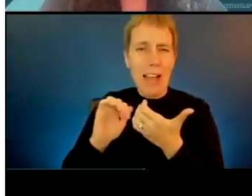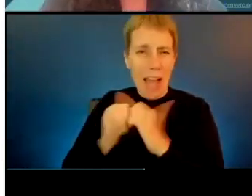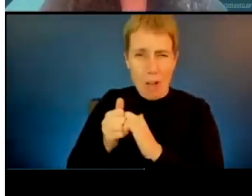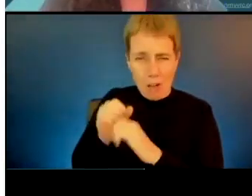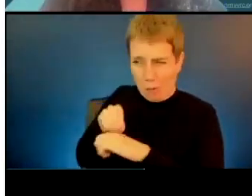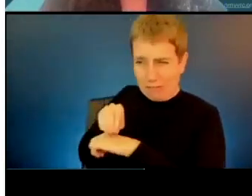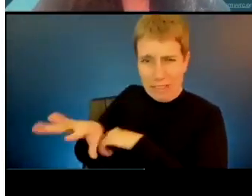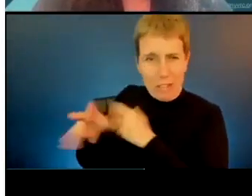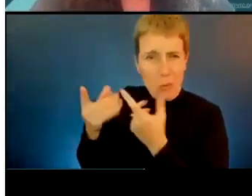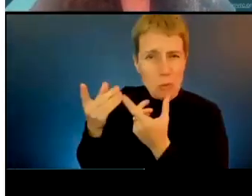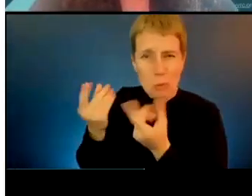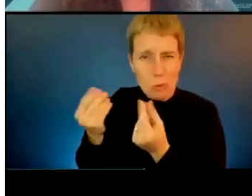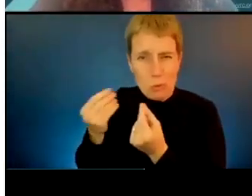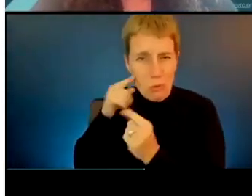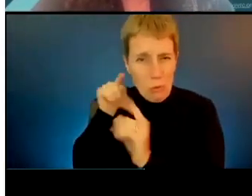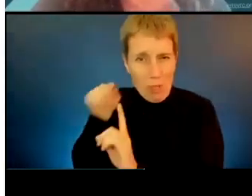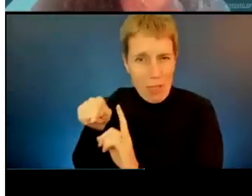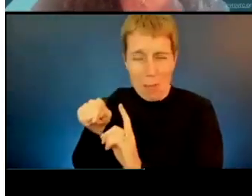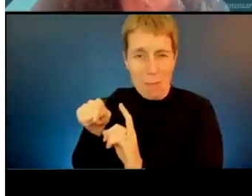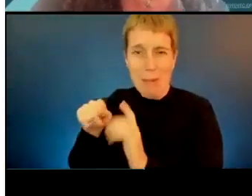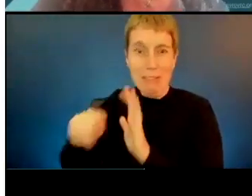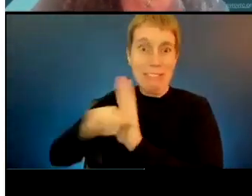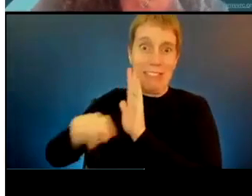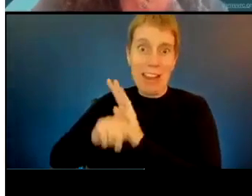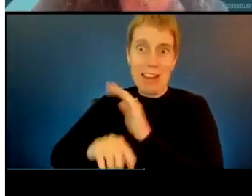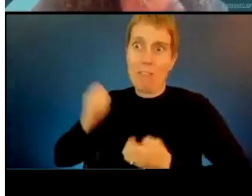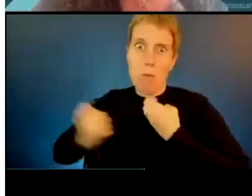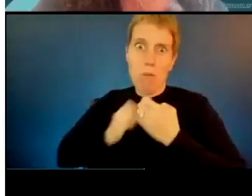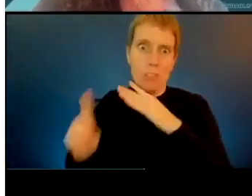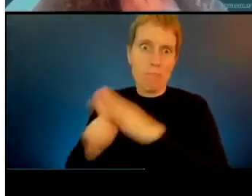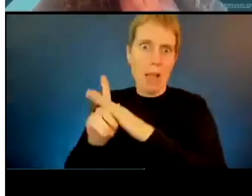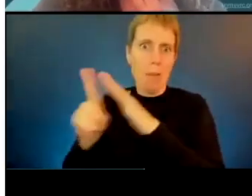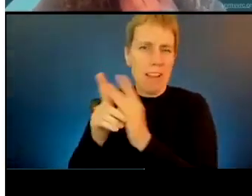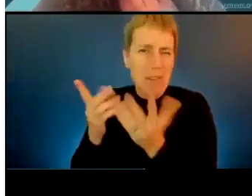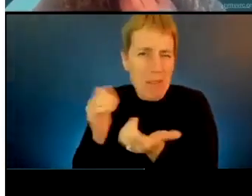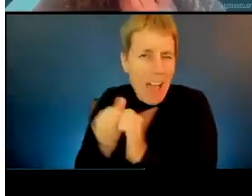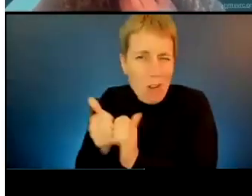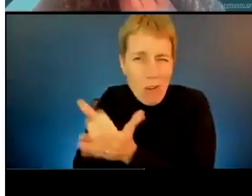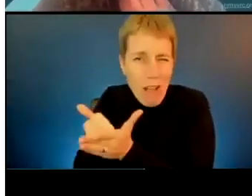Well, it's sort of a two-part question. So maybe, Angie, I'll just jump in real quick about